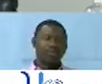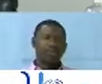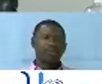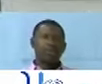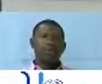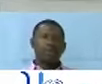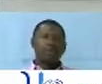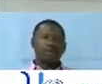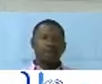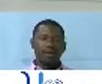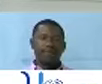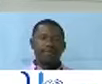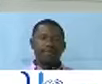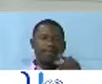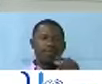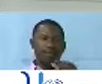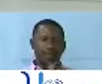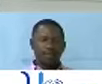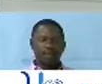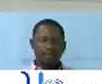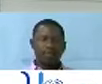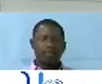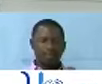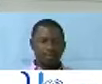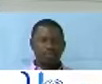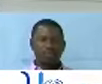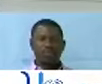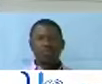I have a few documents that perhaps...